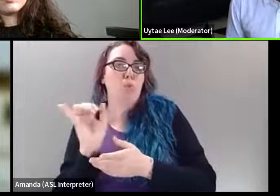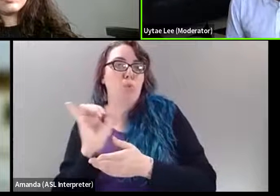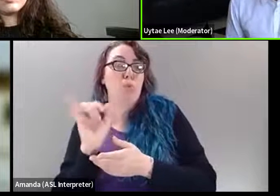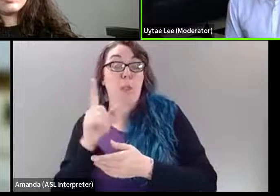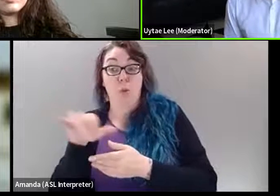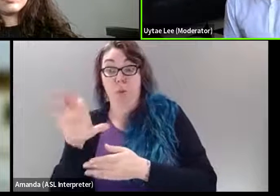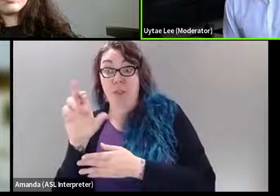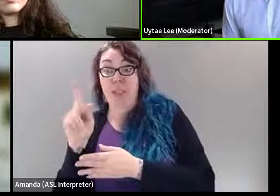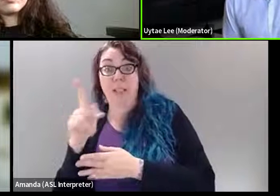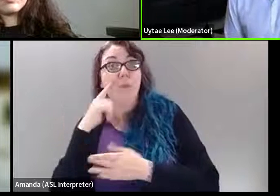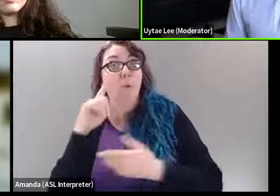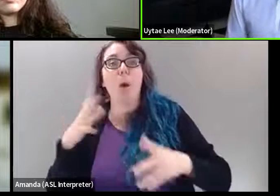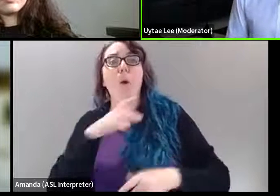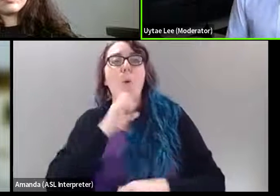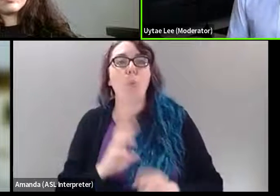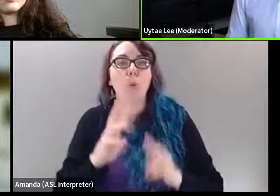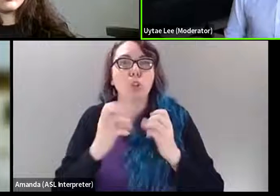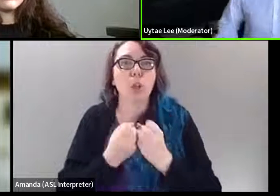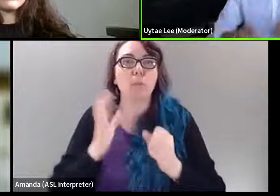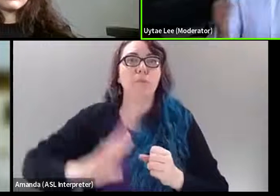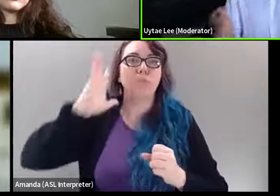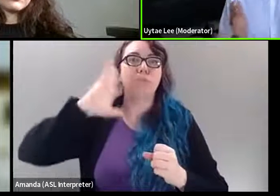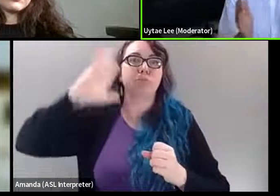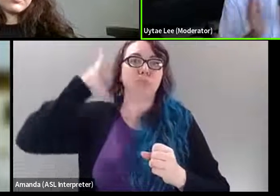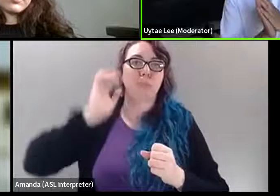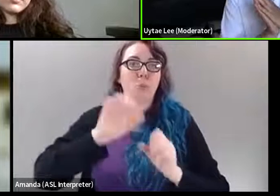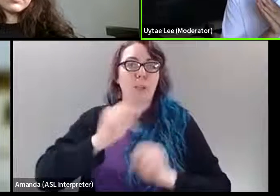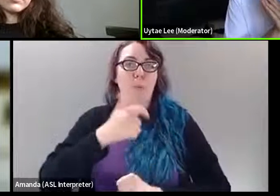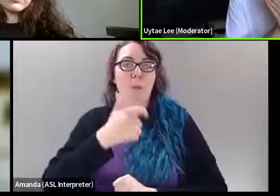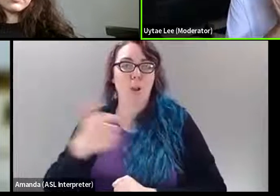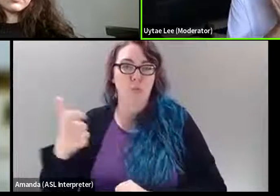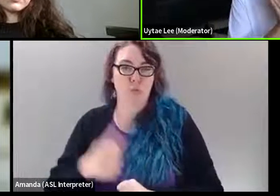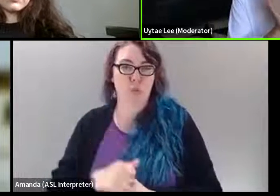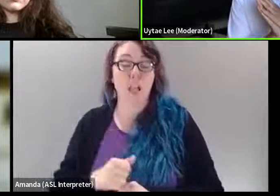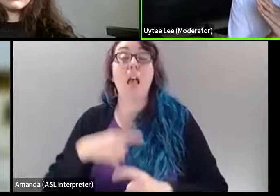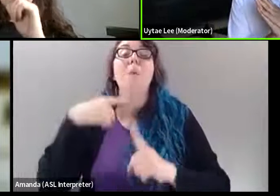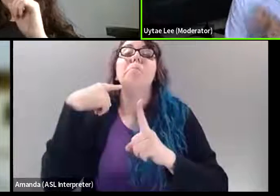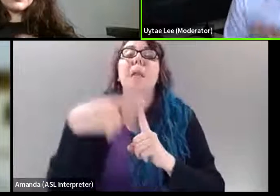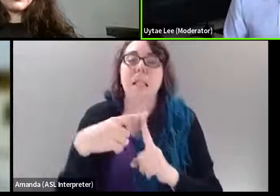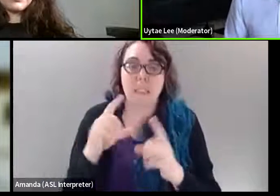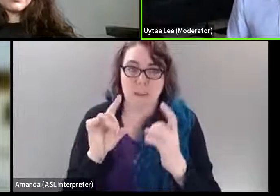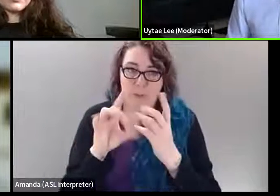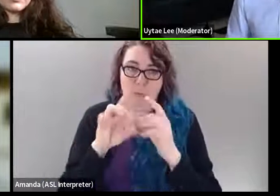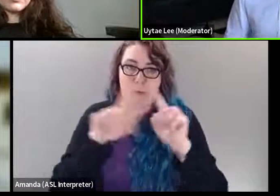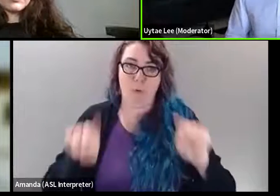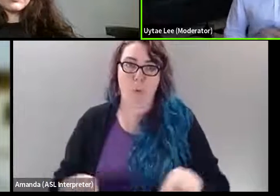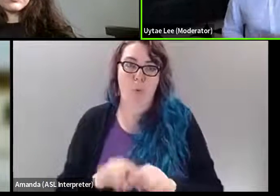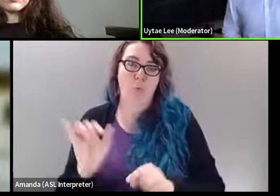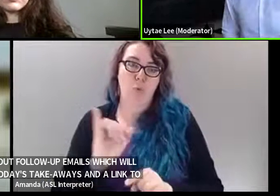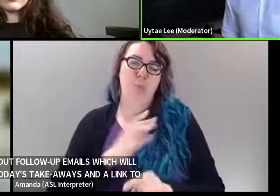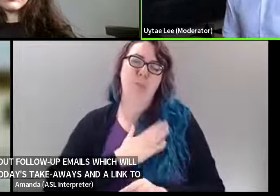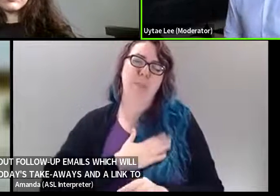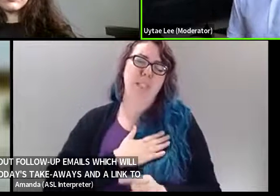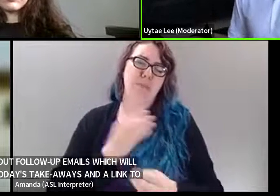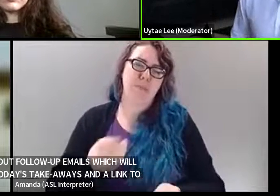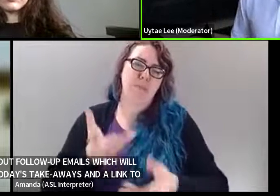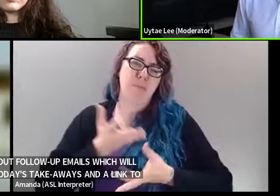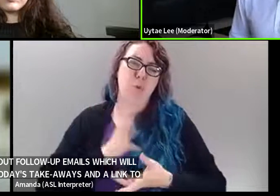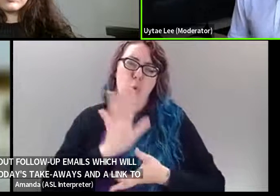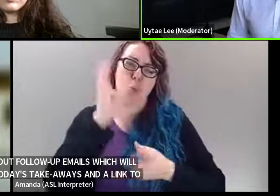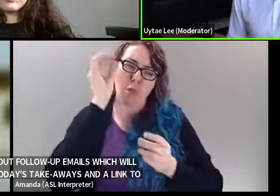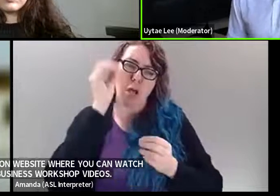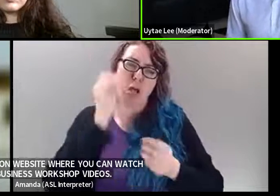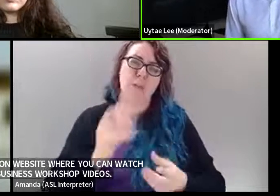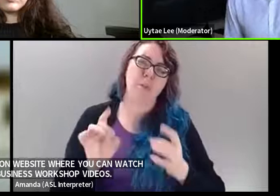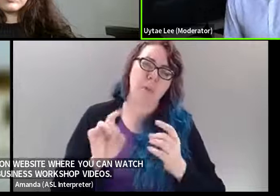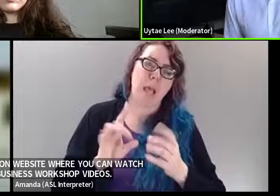be an evaluation form if you have feedback. So it'd be great if you could fill it out so we can learn from you and just get a better sense of how we can